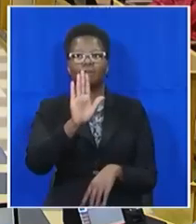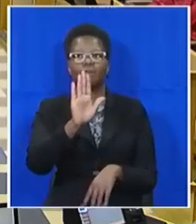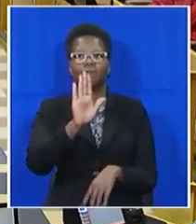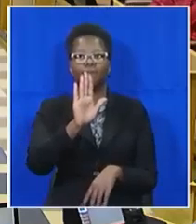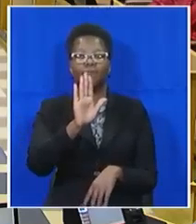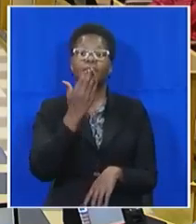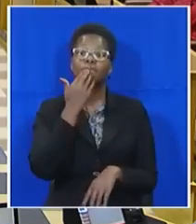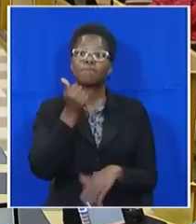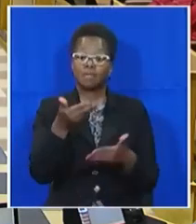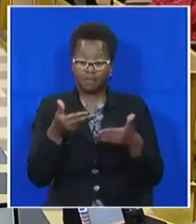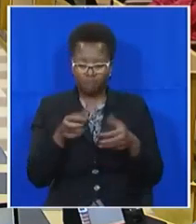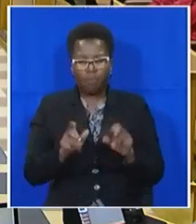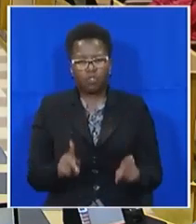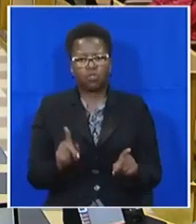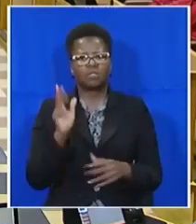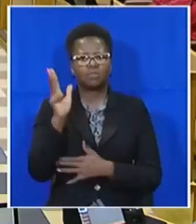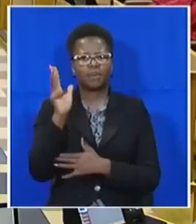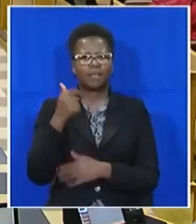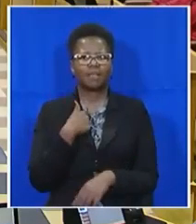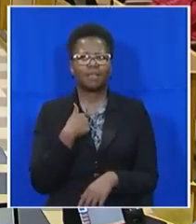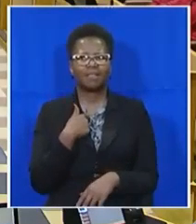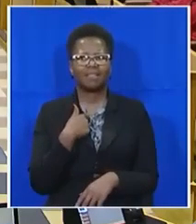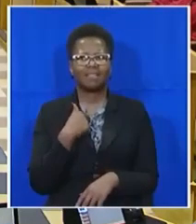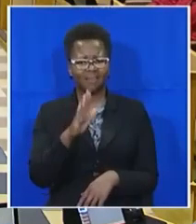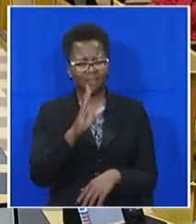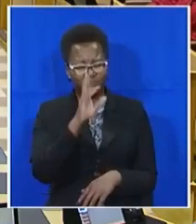Can you give me a chance? Honorable Member,